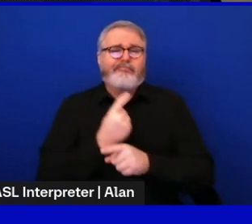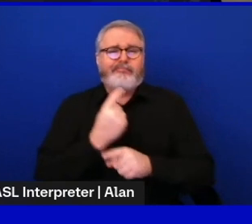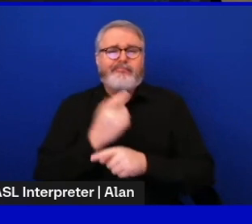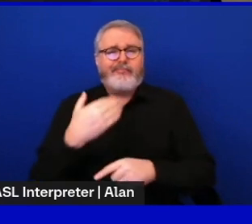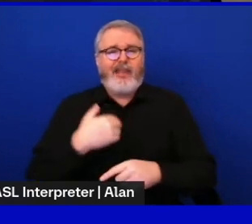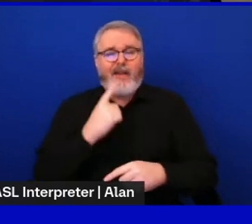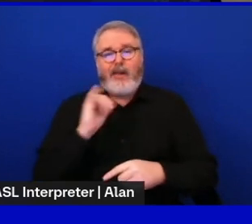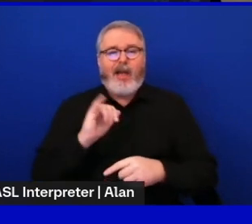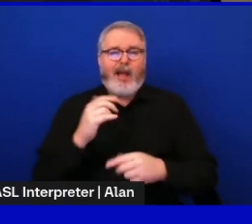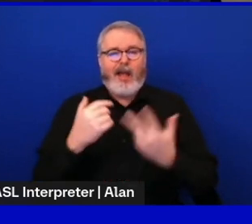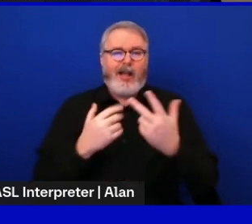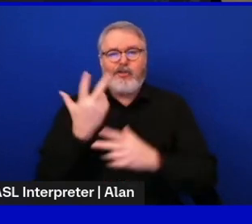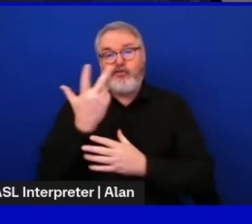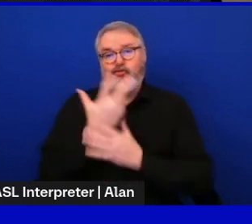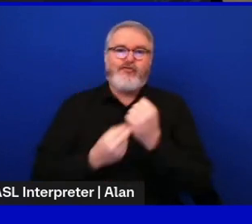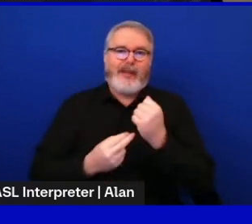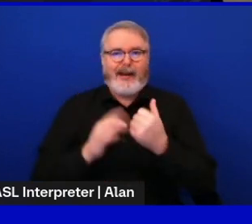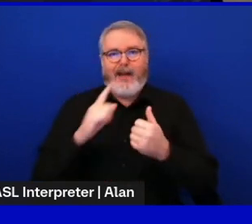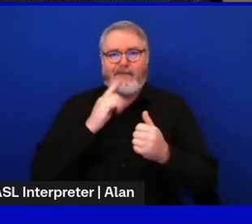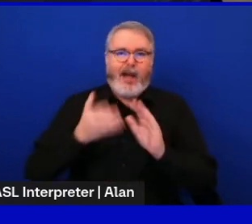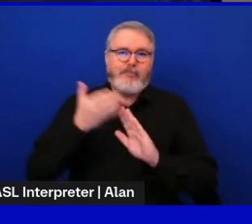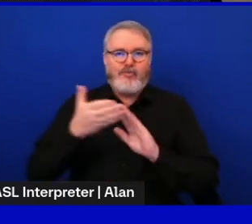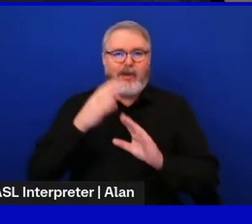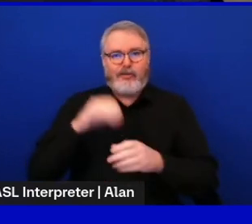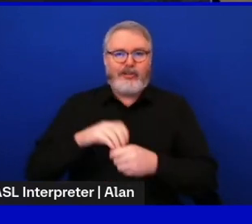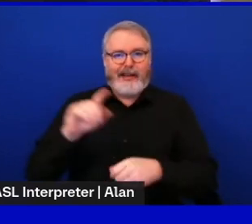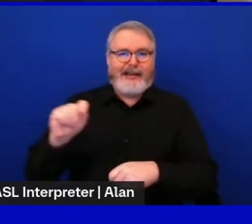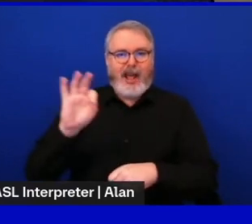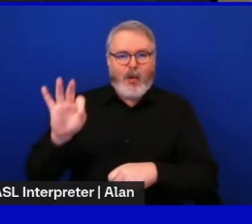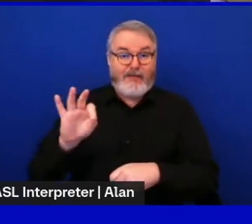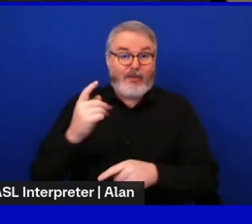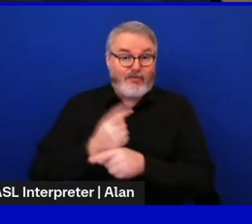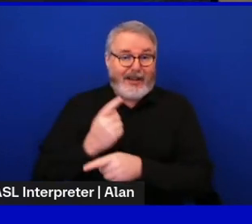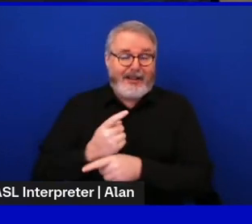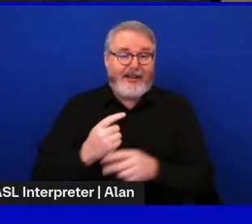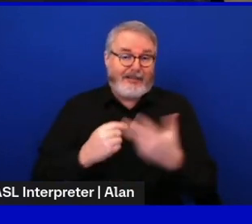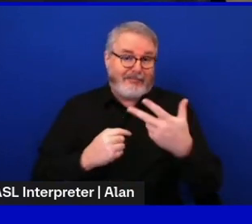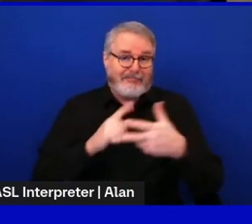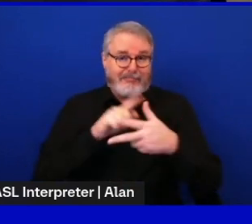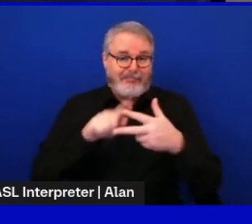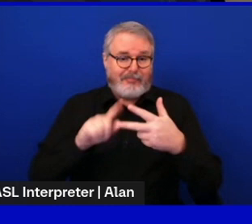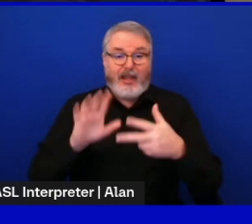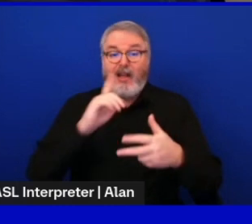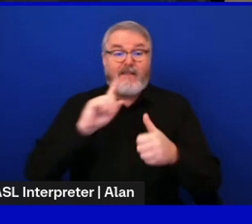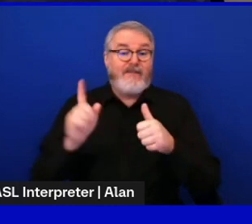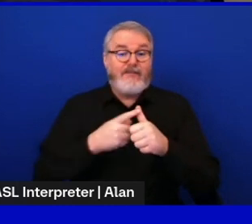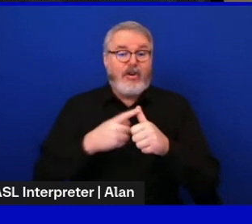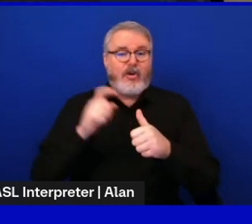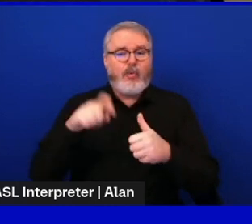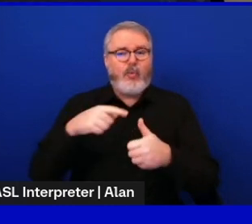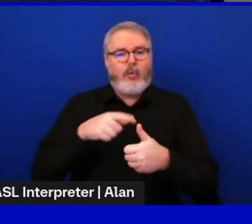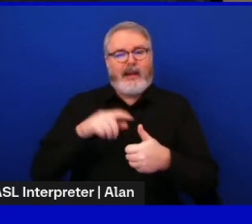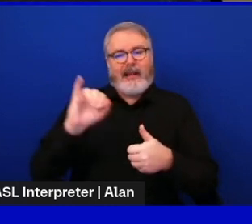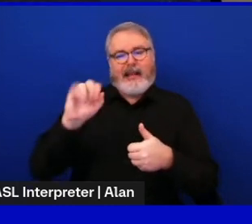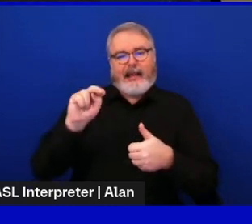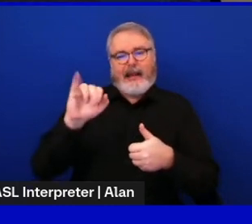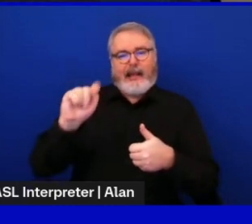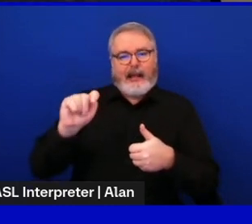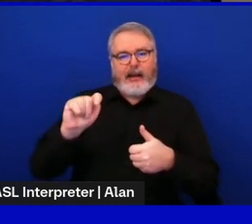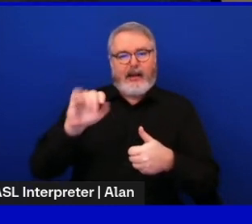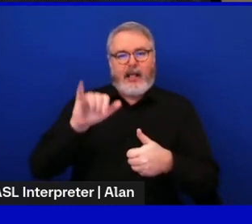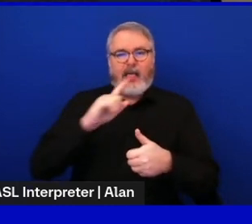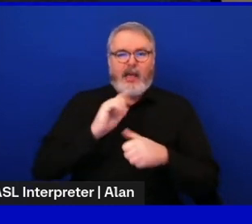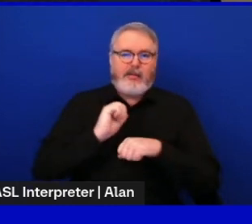trinity of operations that you do in Terraform. So firstly, you need to init, which kind of initializes your